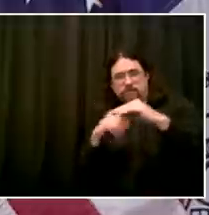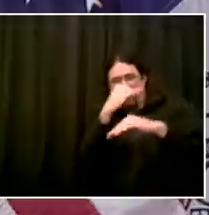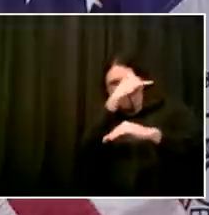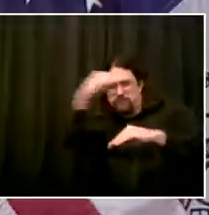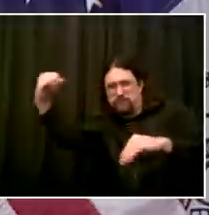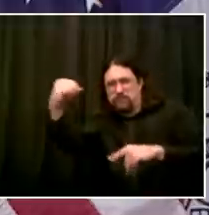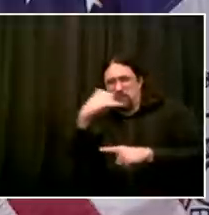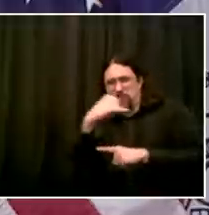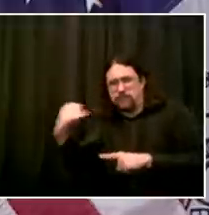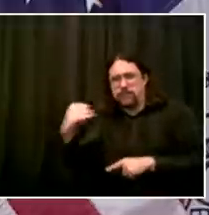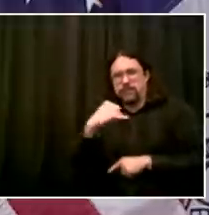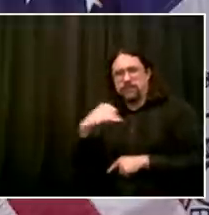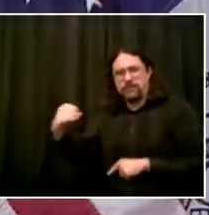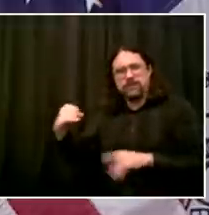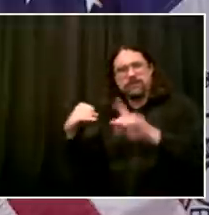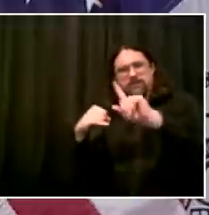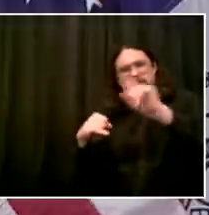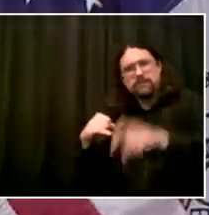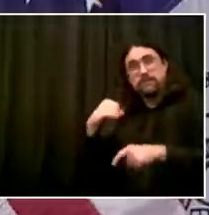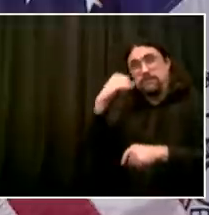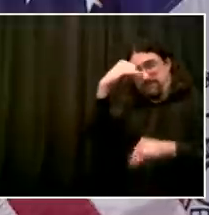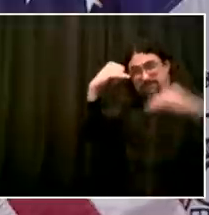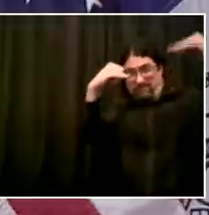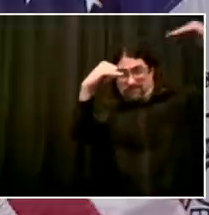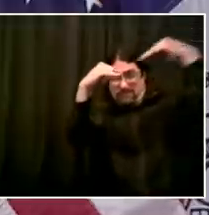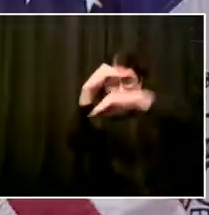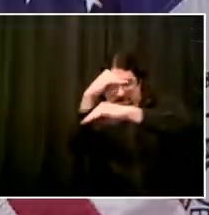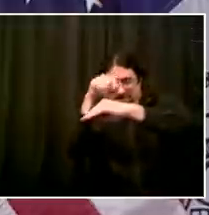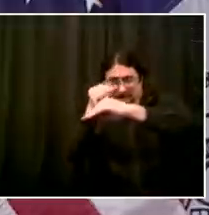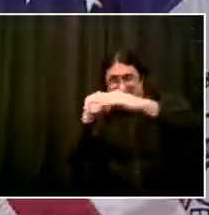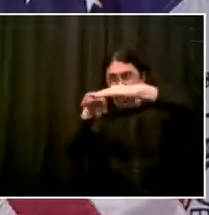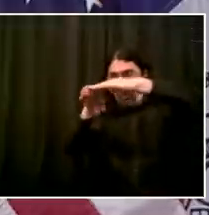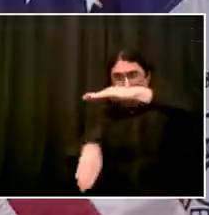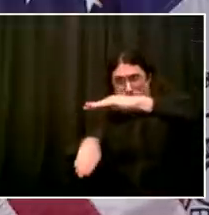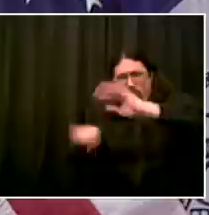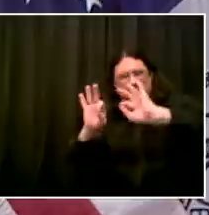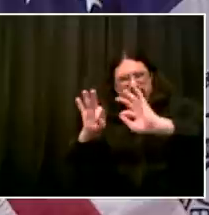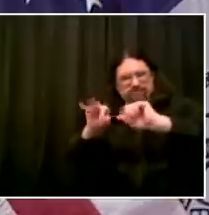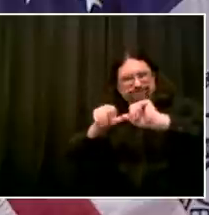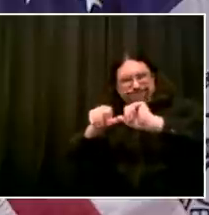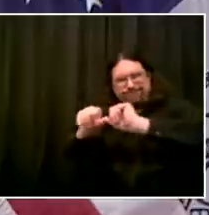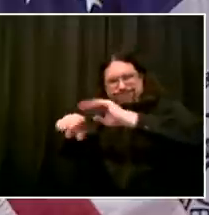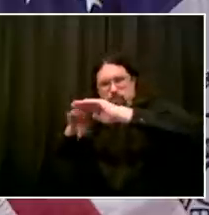a date in mind? And also, what are your Memorial Day plans?